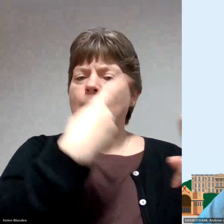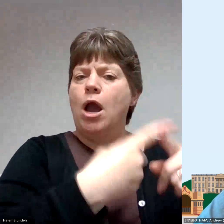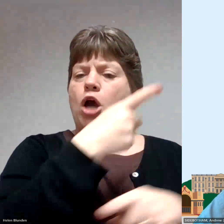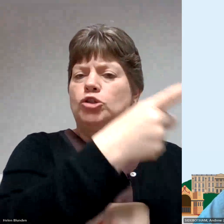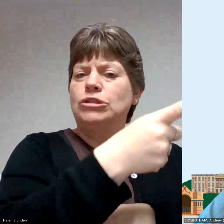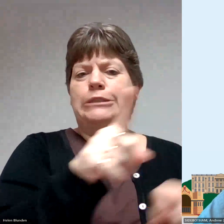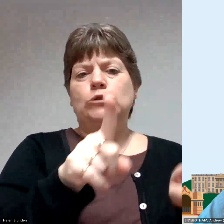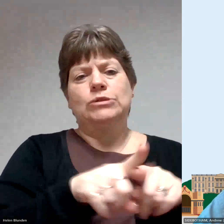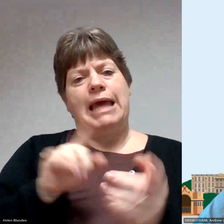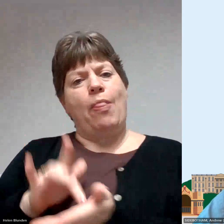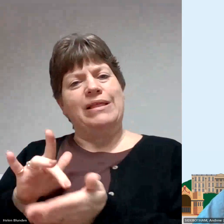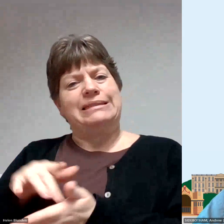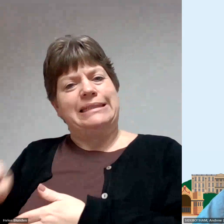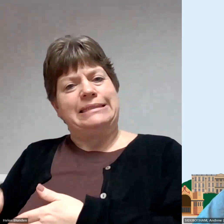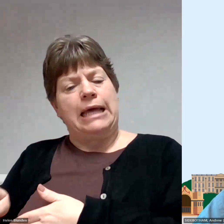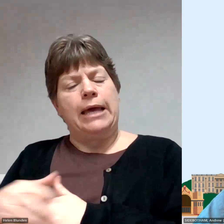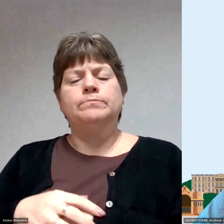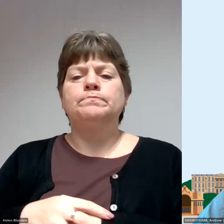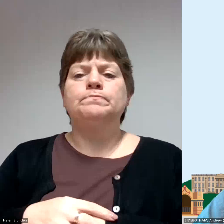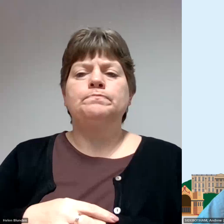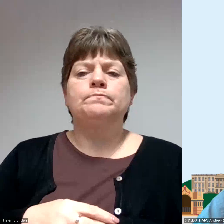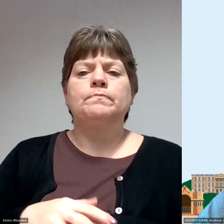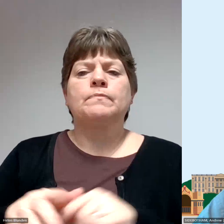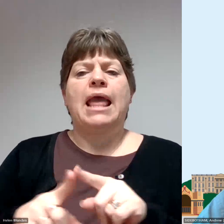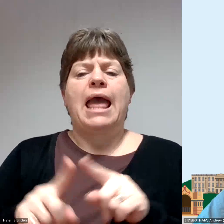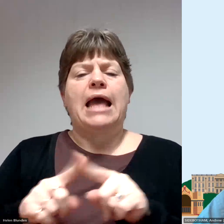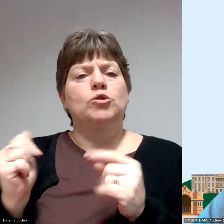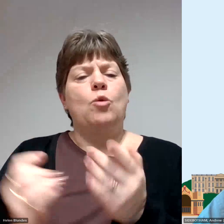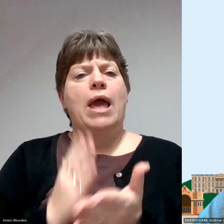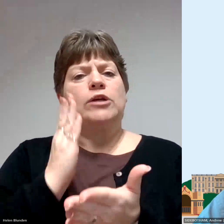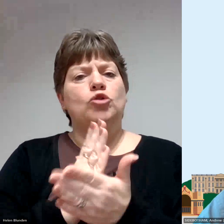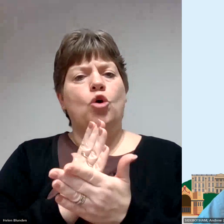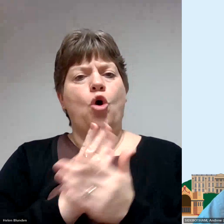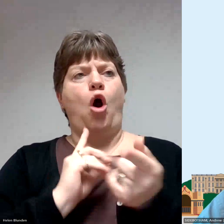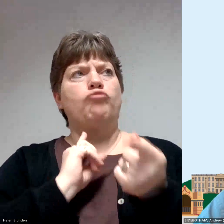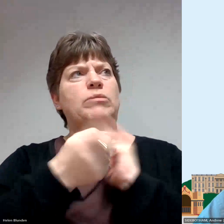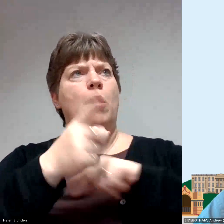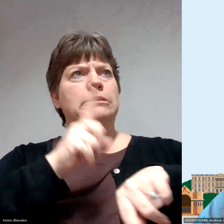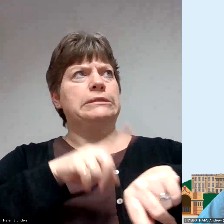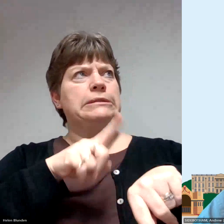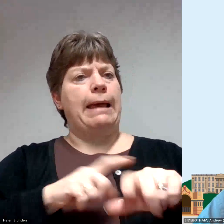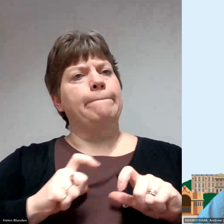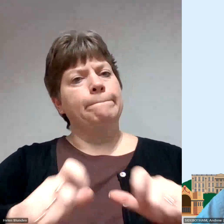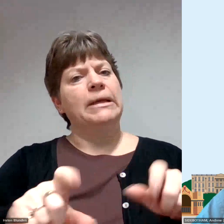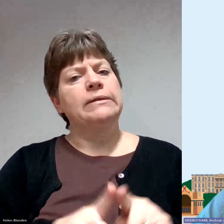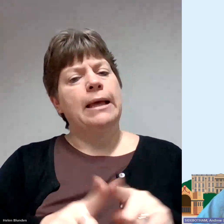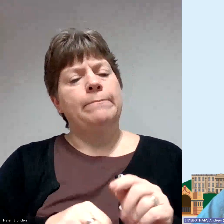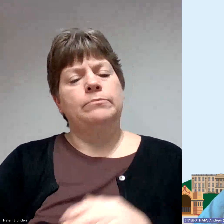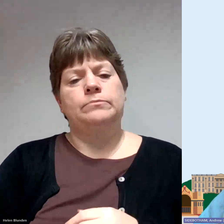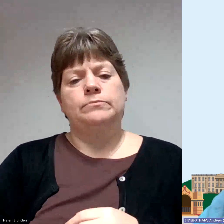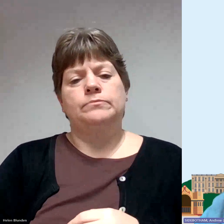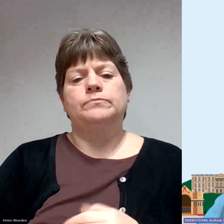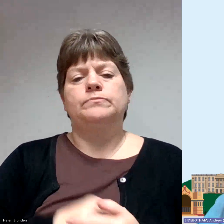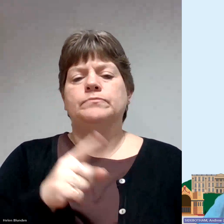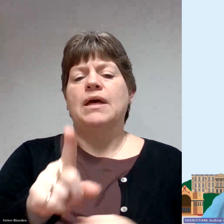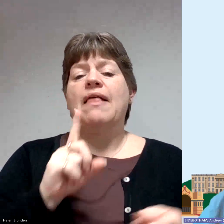inner city and urban areas, and ensure response times remain? The answer